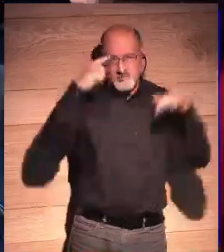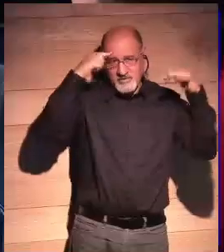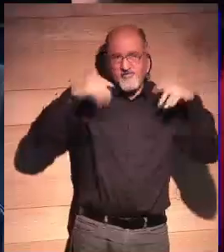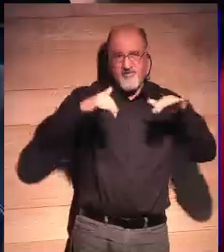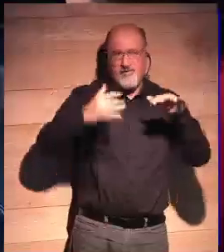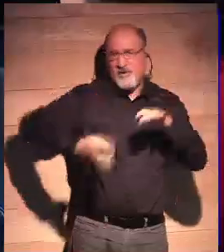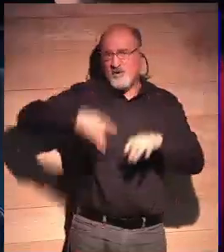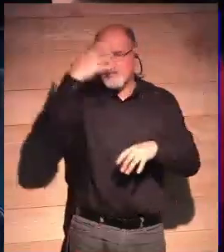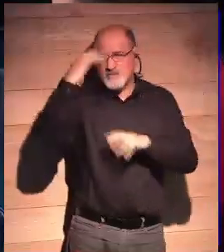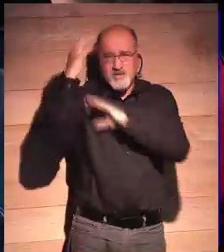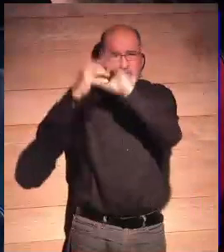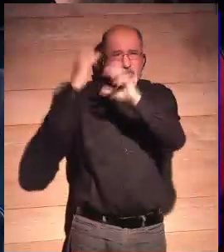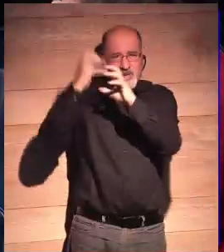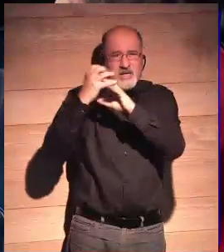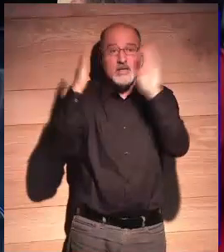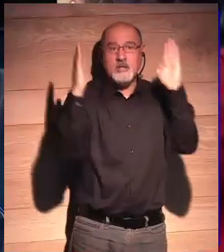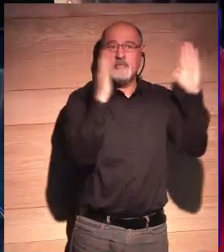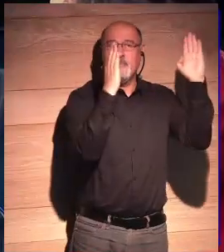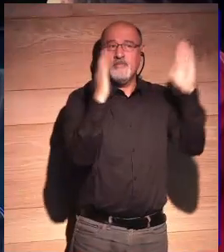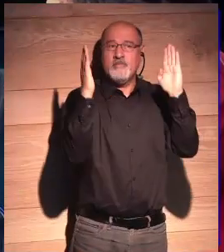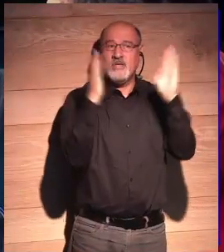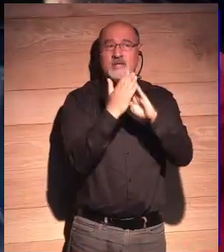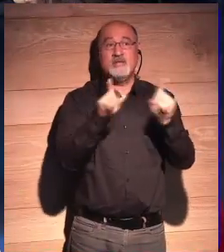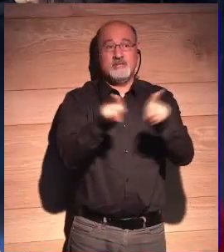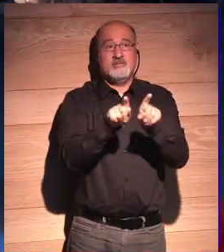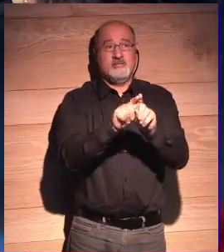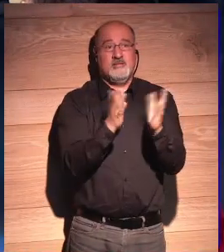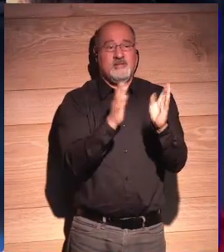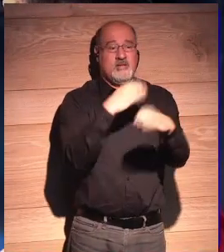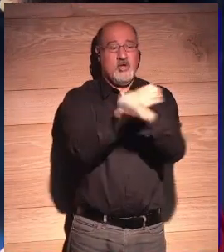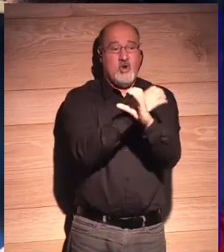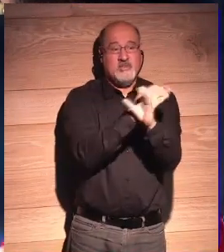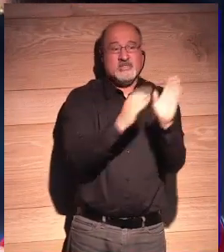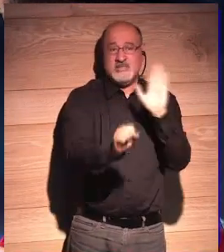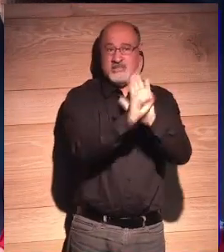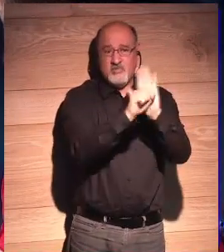sword and witches, fantasy, etc. So during that time, that mainstream